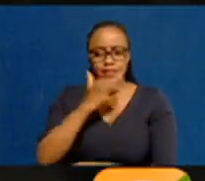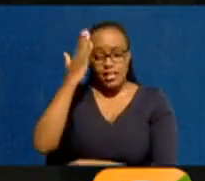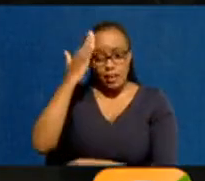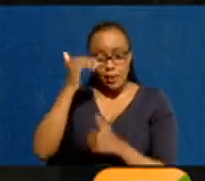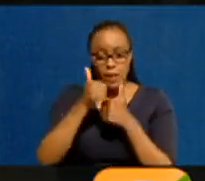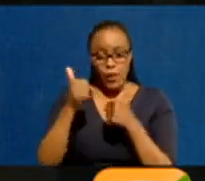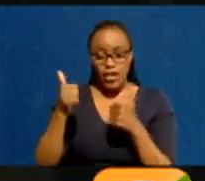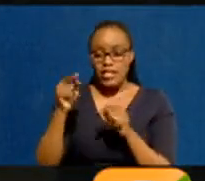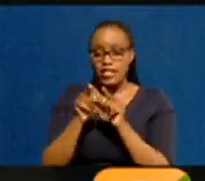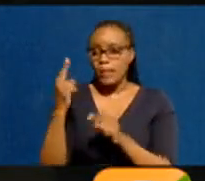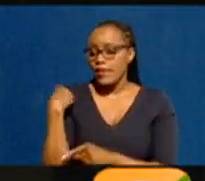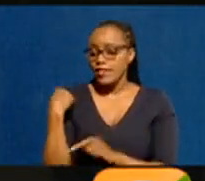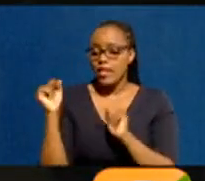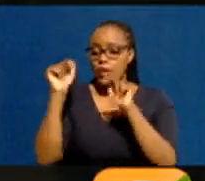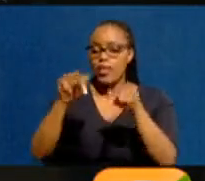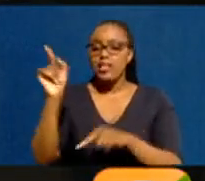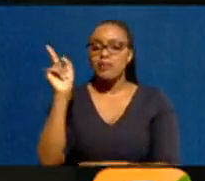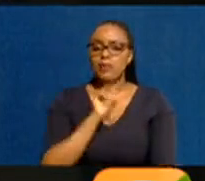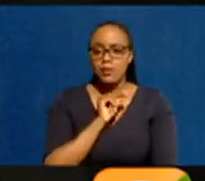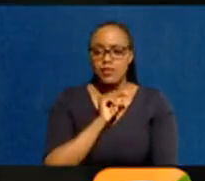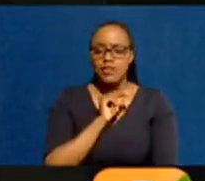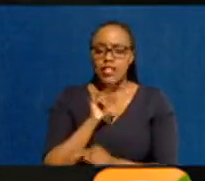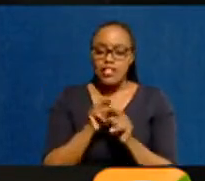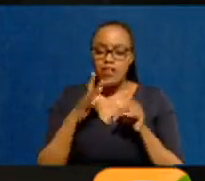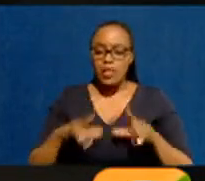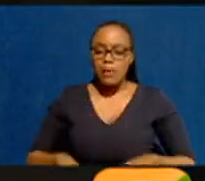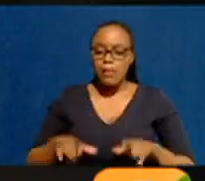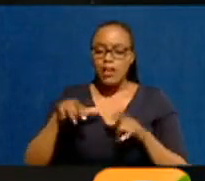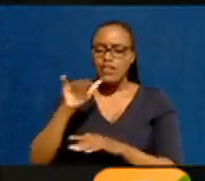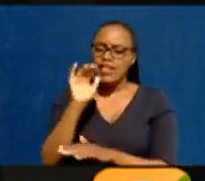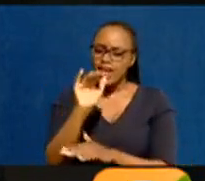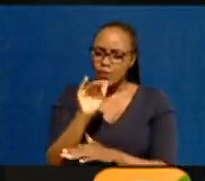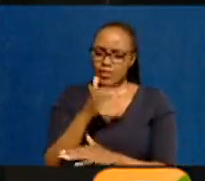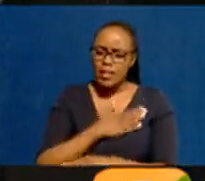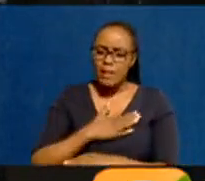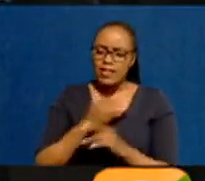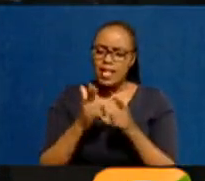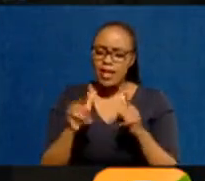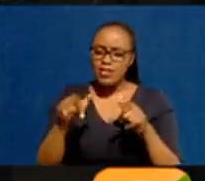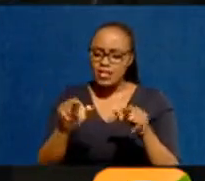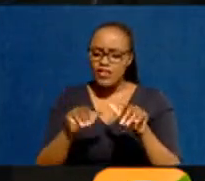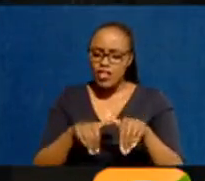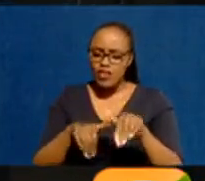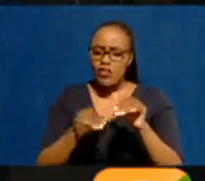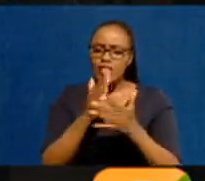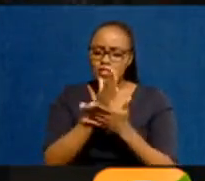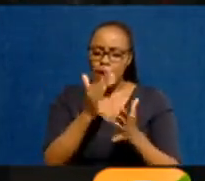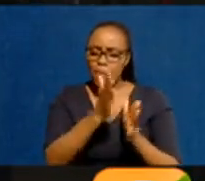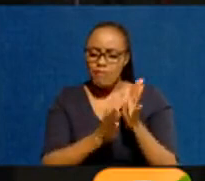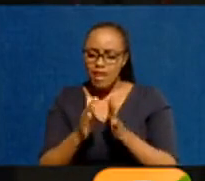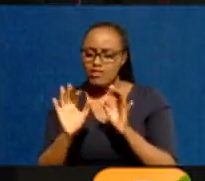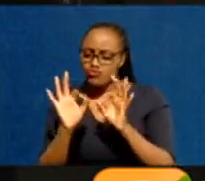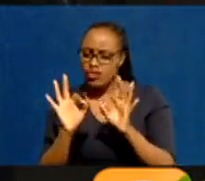well, even yesterday we came here, the residents requested them that please let them observe some decorum.